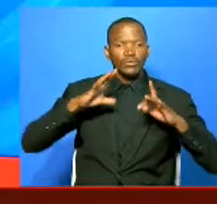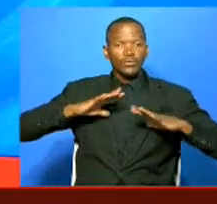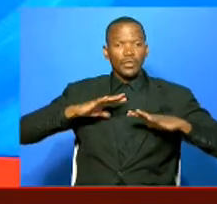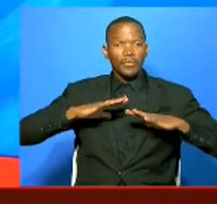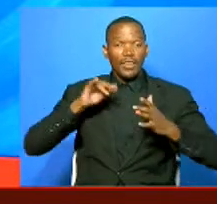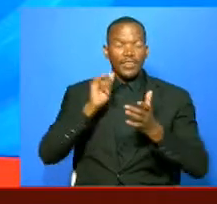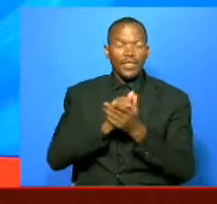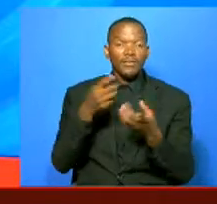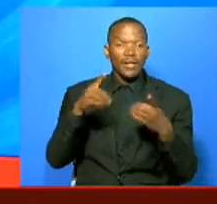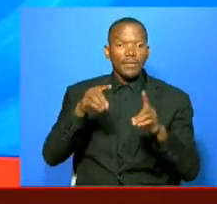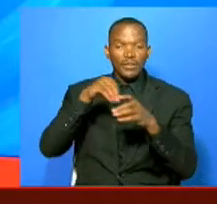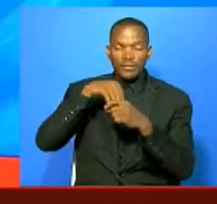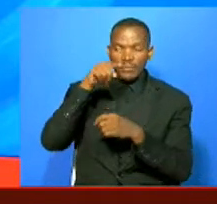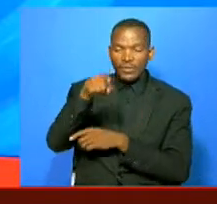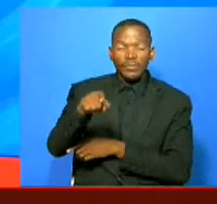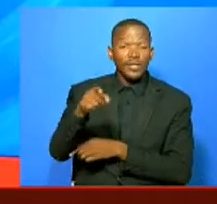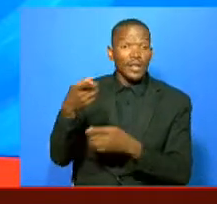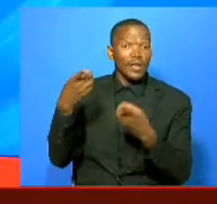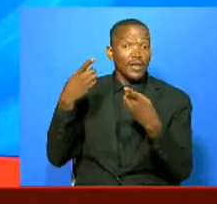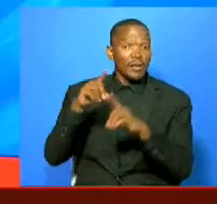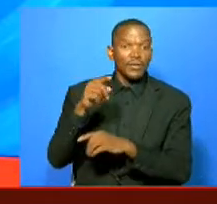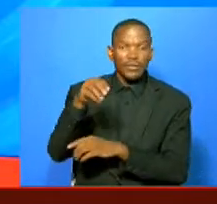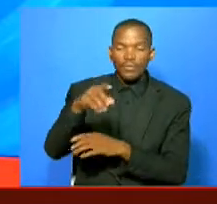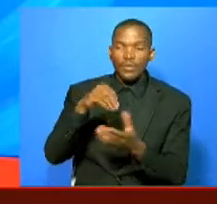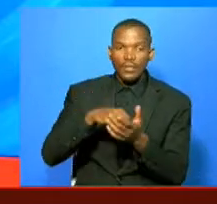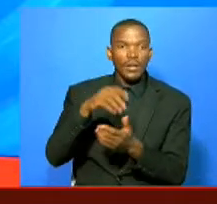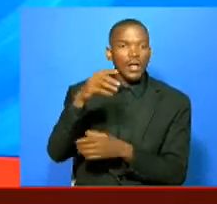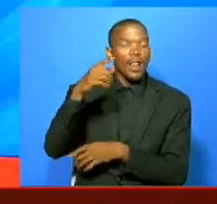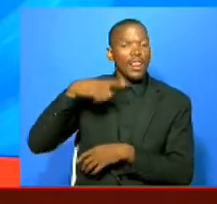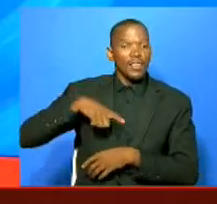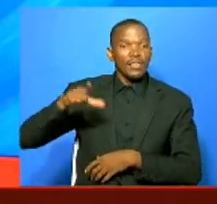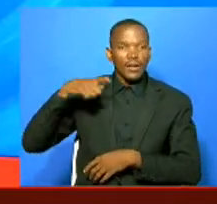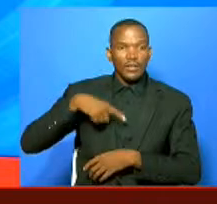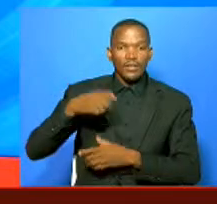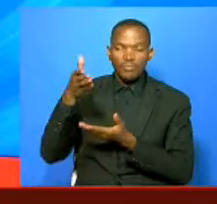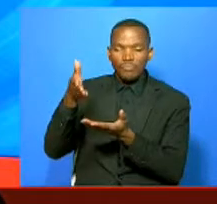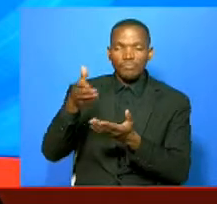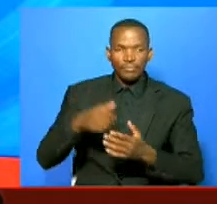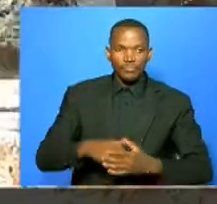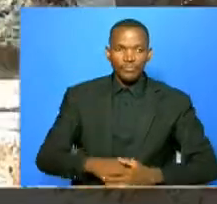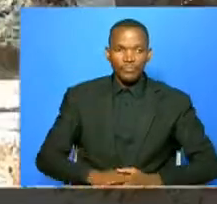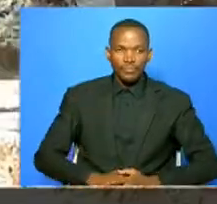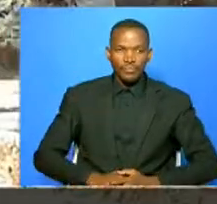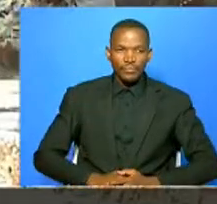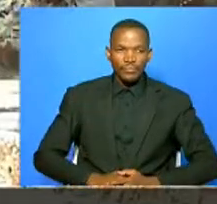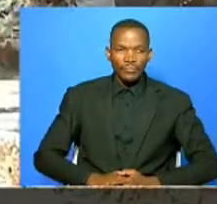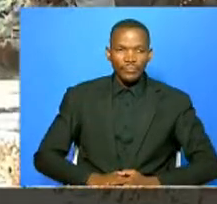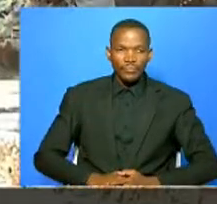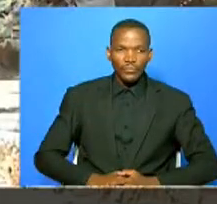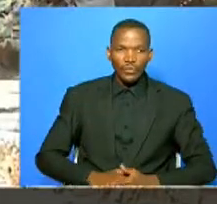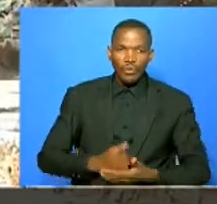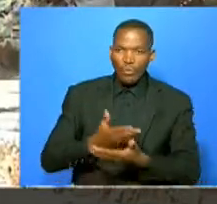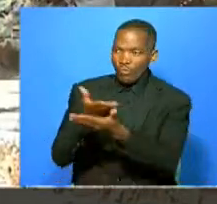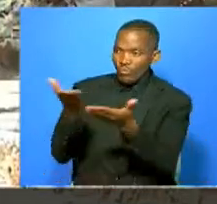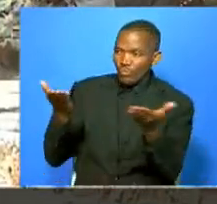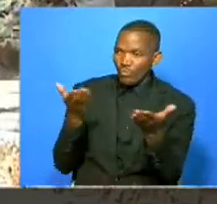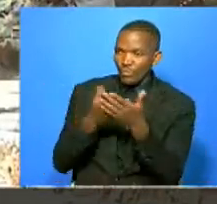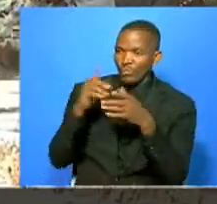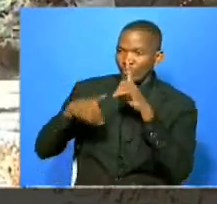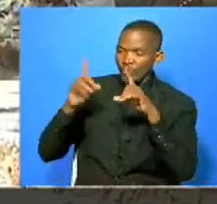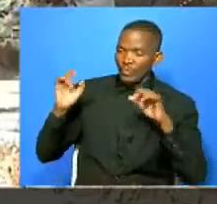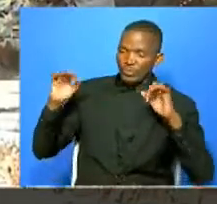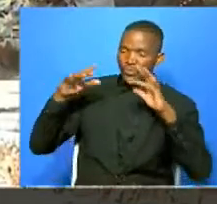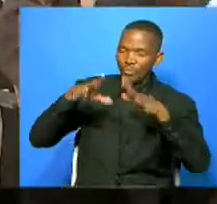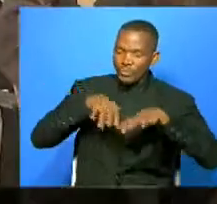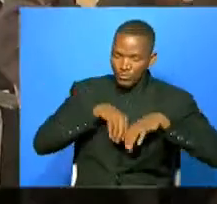e ya segopotso sa ba ba tlhokafetseng e ne e tshwaretswe kwa motseng wa Letlhakane se ba etseng tebogo. Tse ke dihathego tse di tletseng